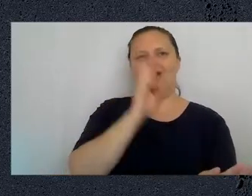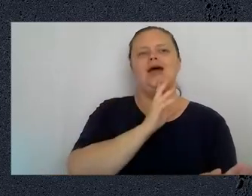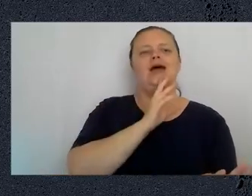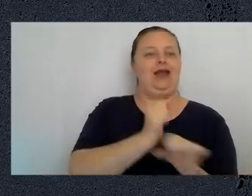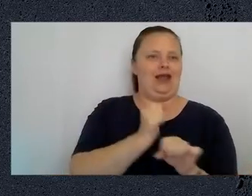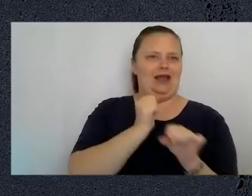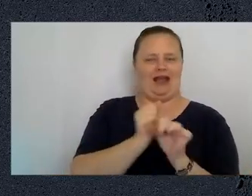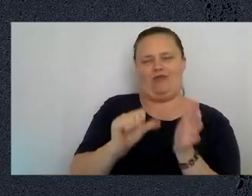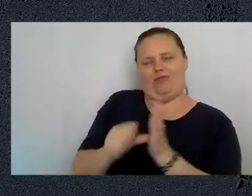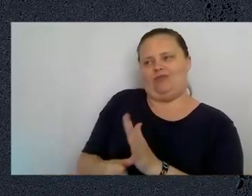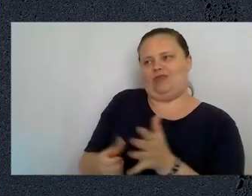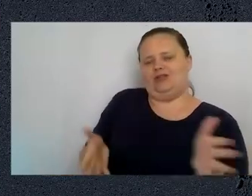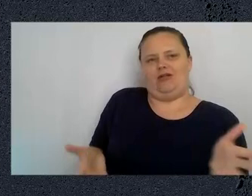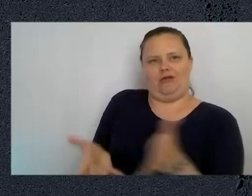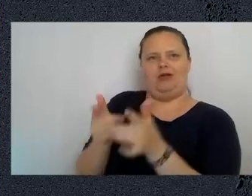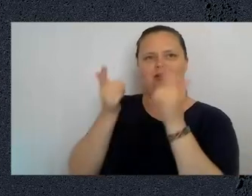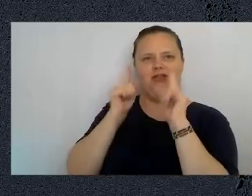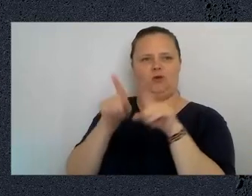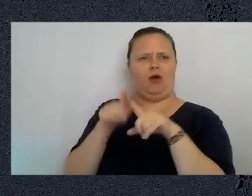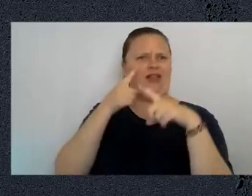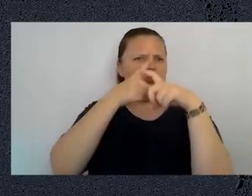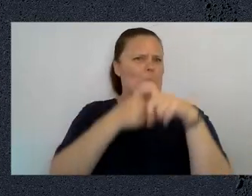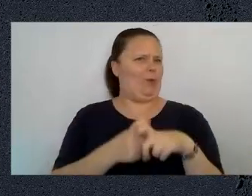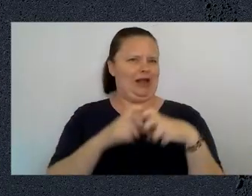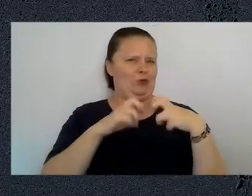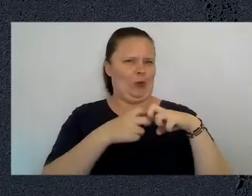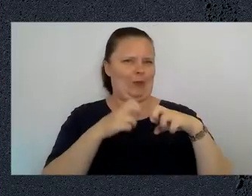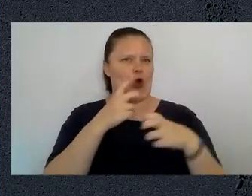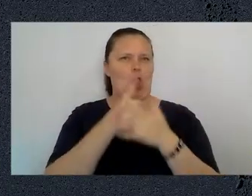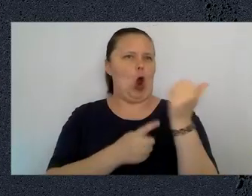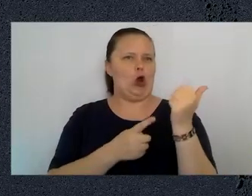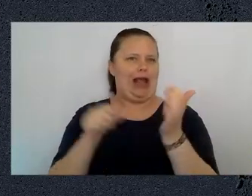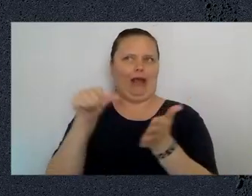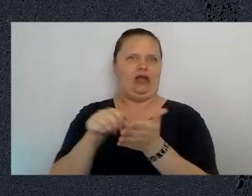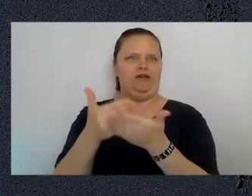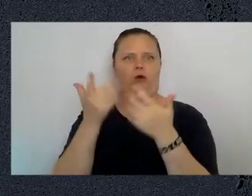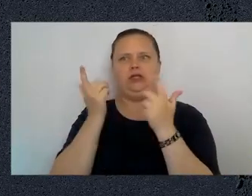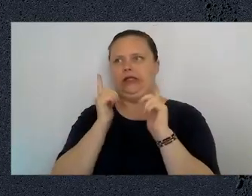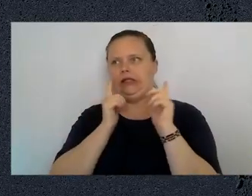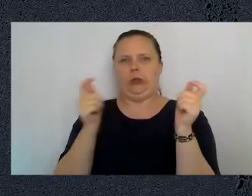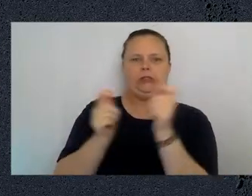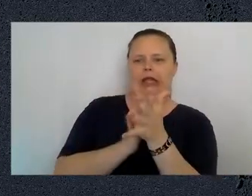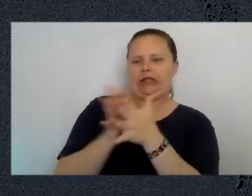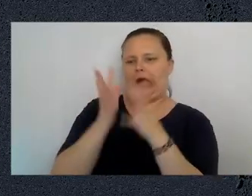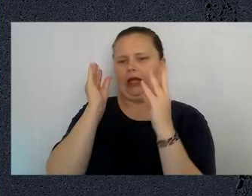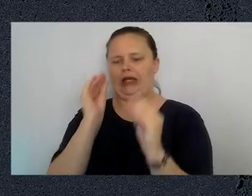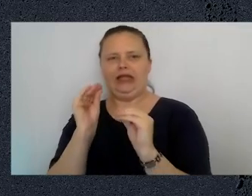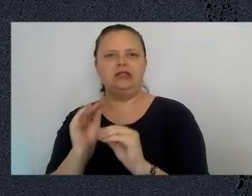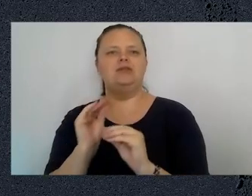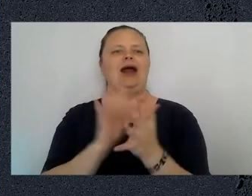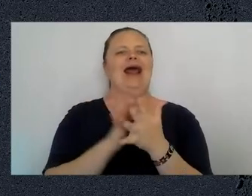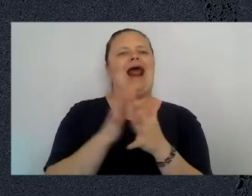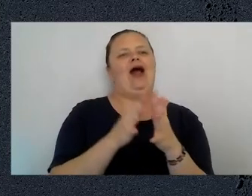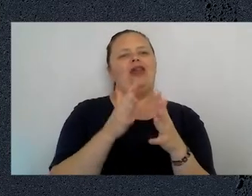complex problem that I think needs to be addressed, not just putting pressure on teachers alone, but seeing how they operate in the ecosystem that they